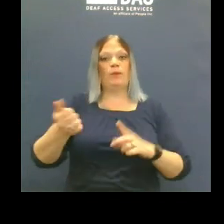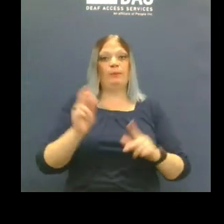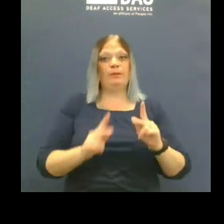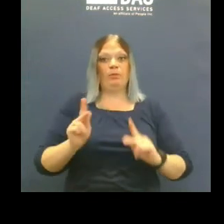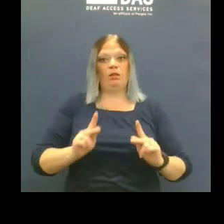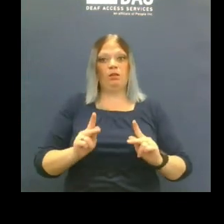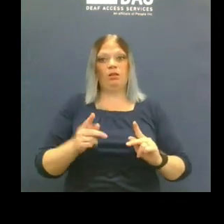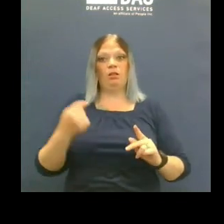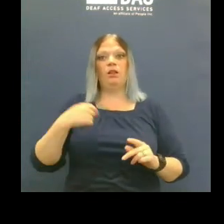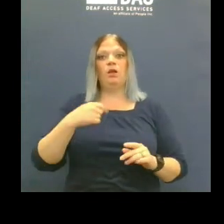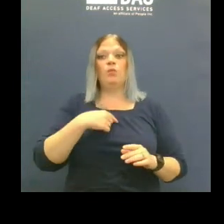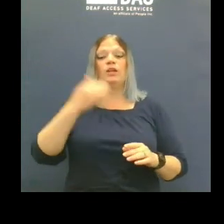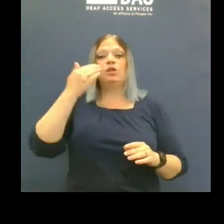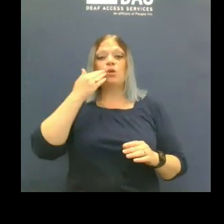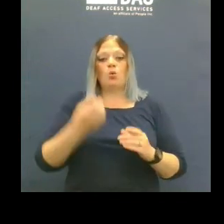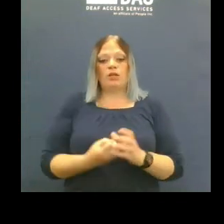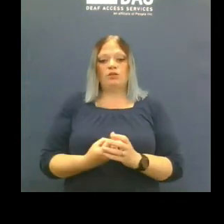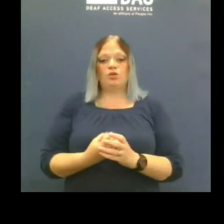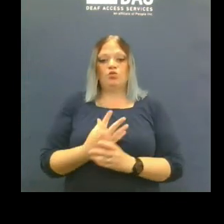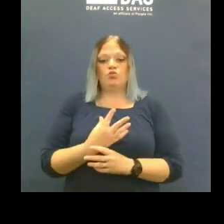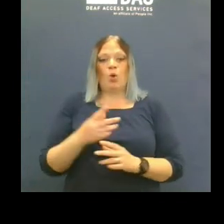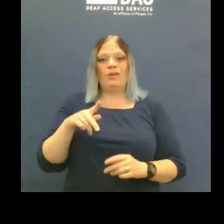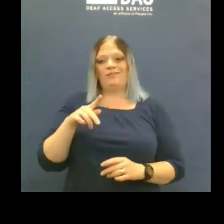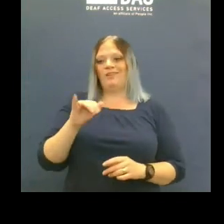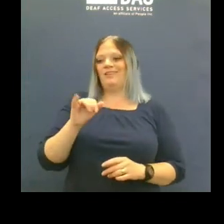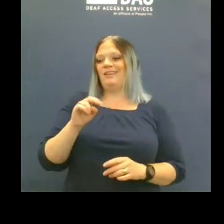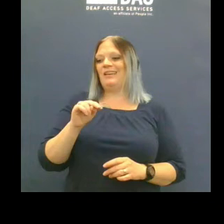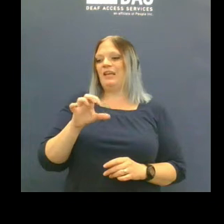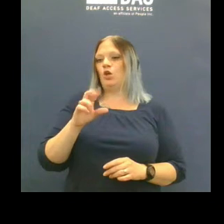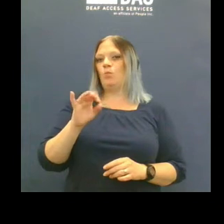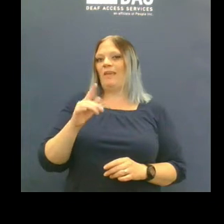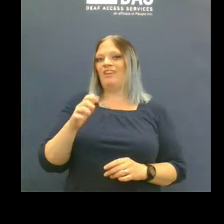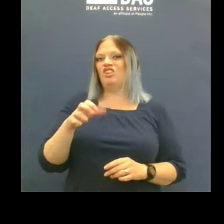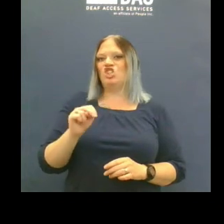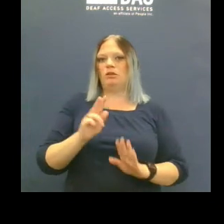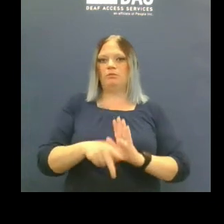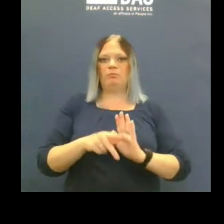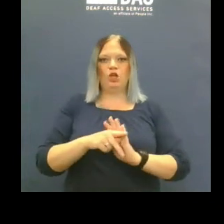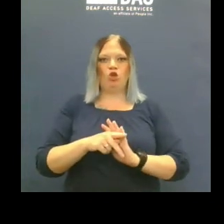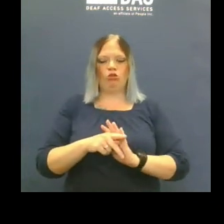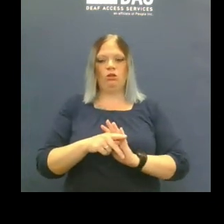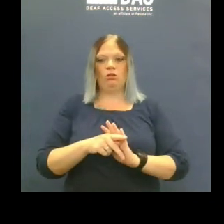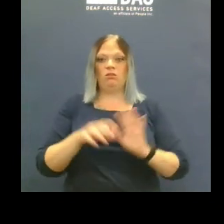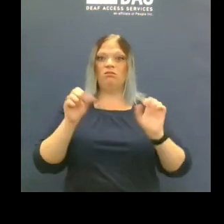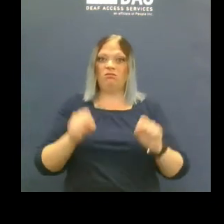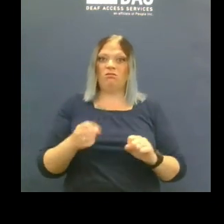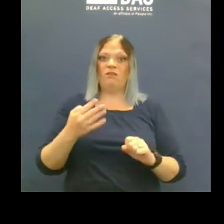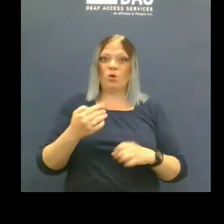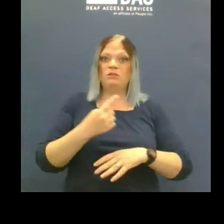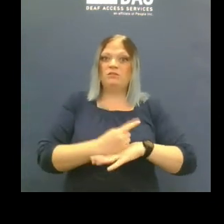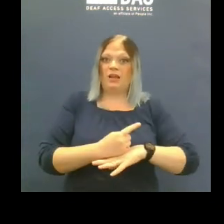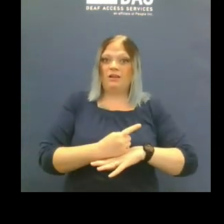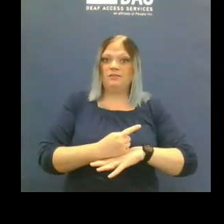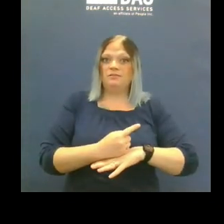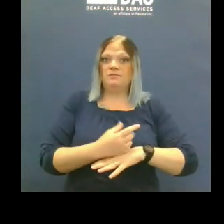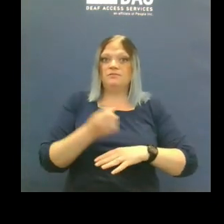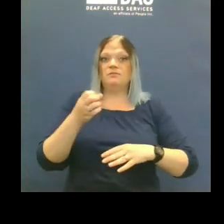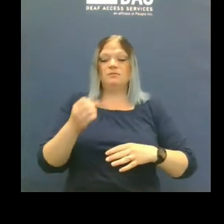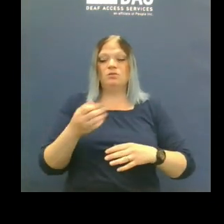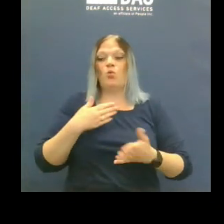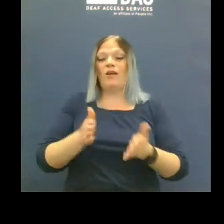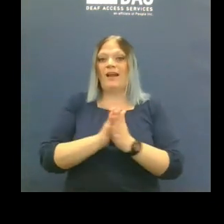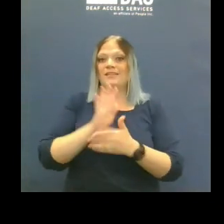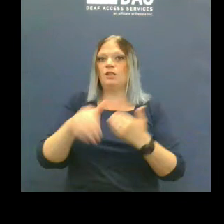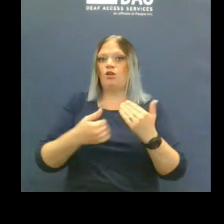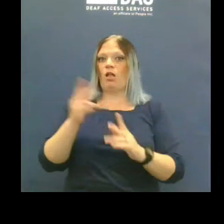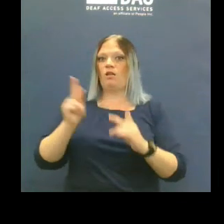And we know the incubation period can last up to 14 days, and that's why we're asking all people who have been close contacts to